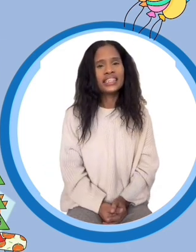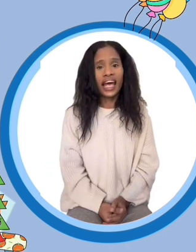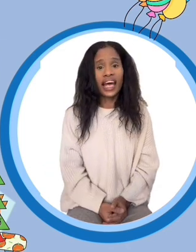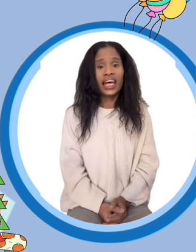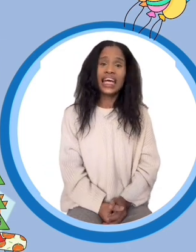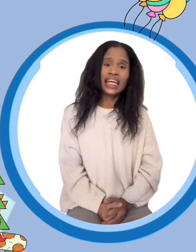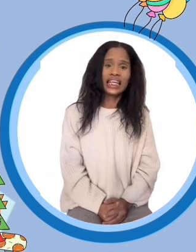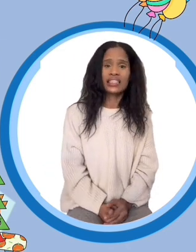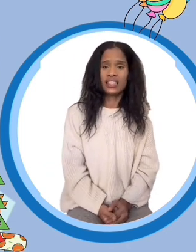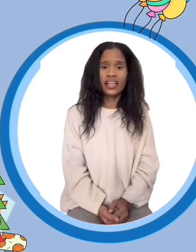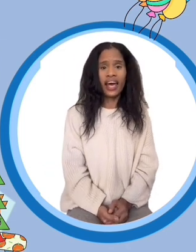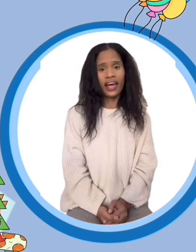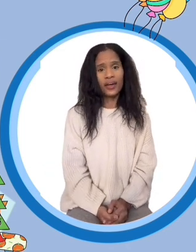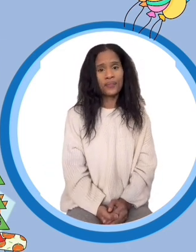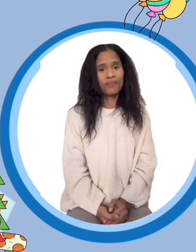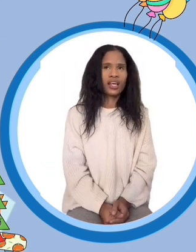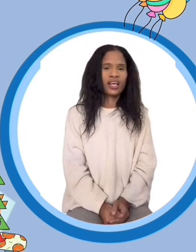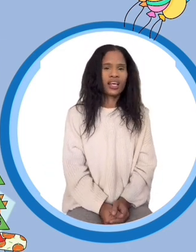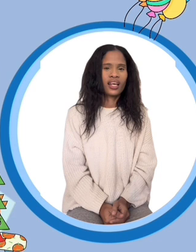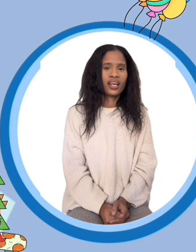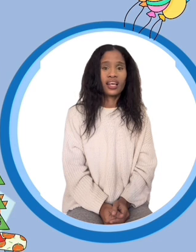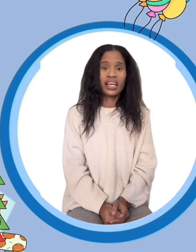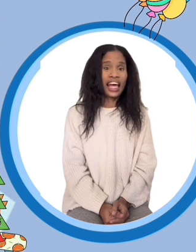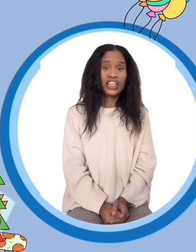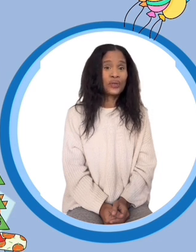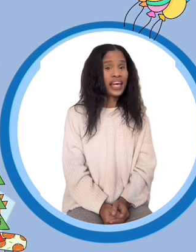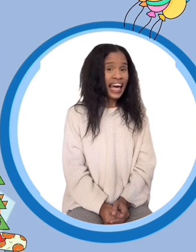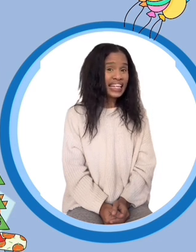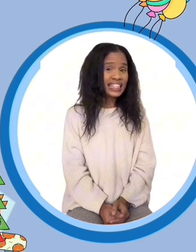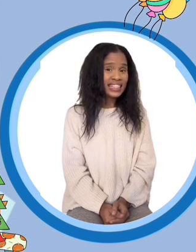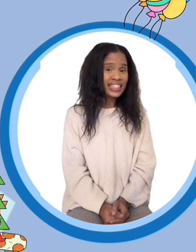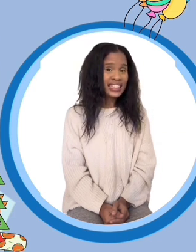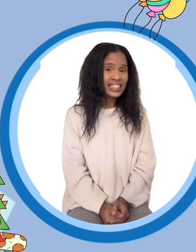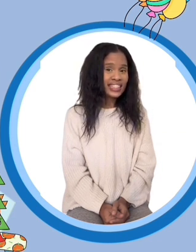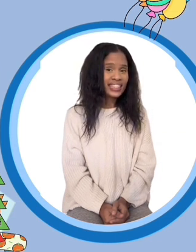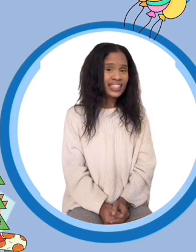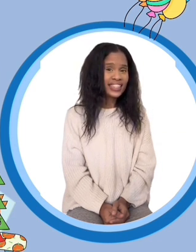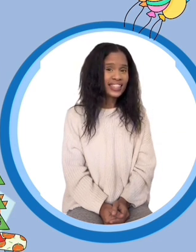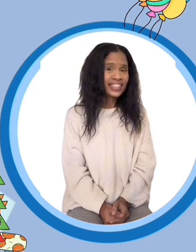What day it is today? Can you guess?